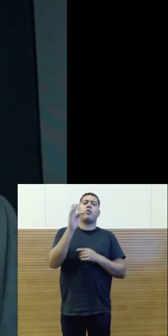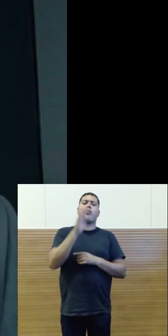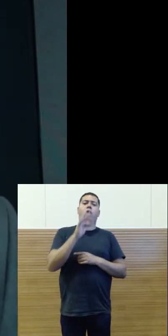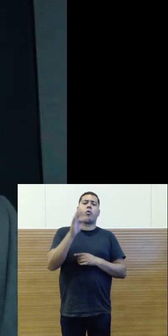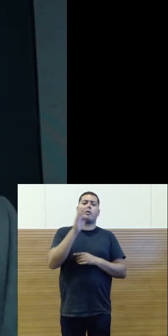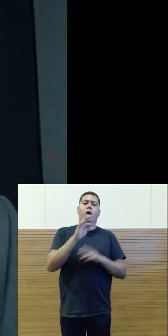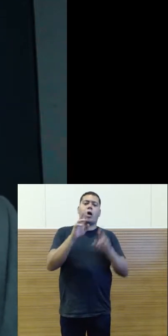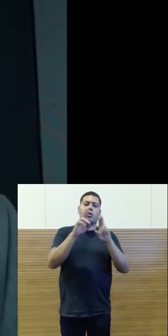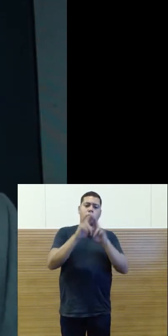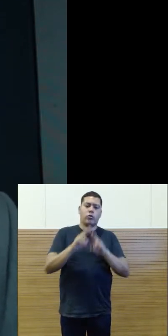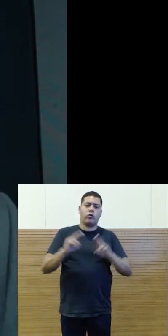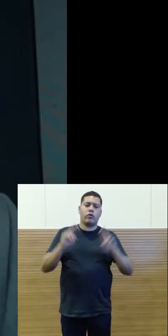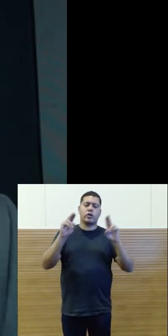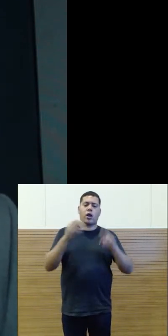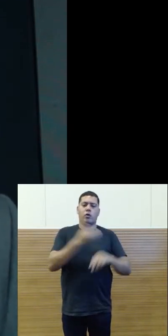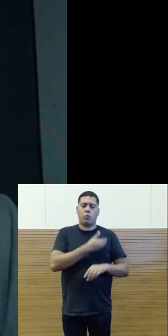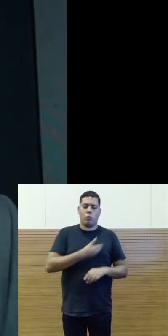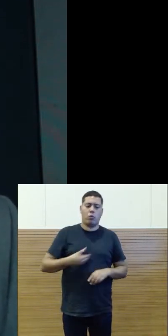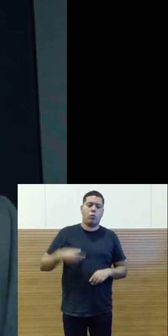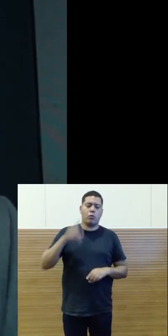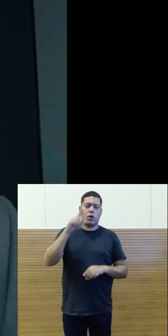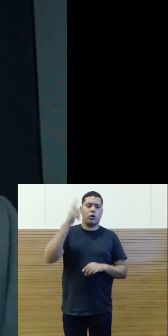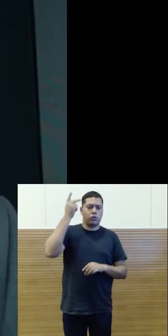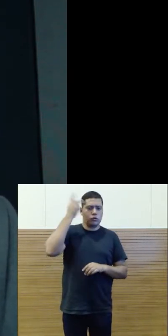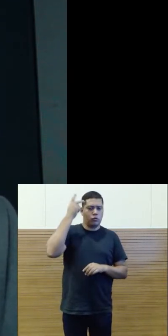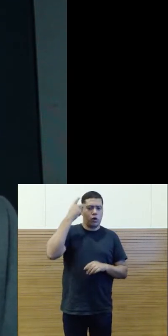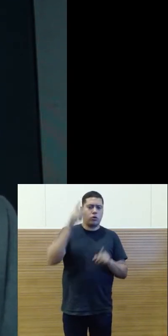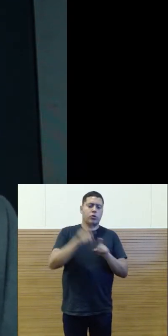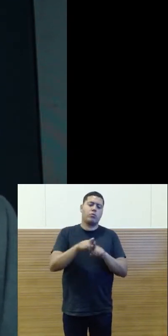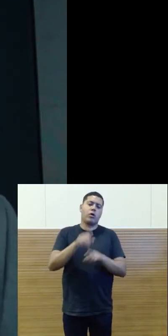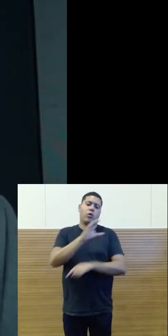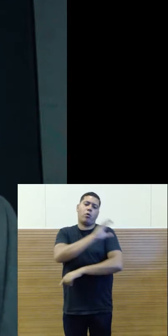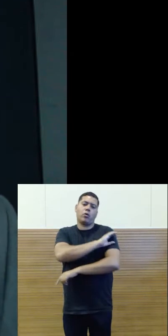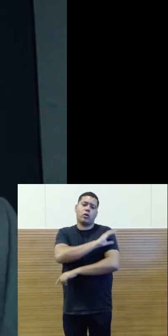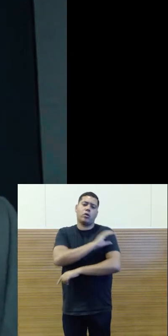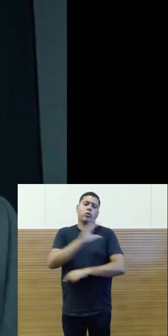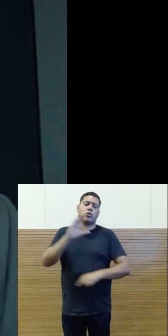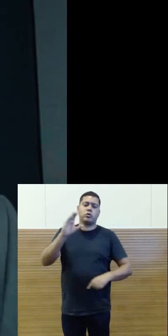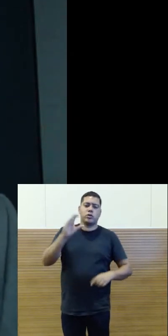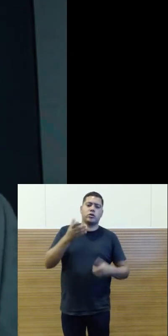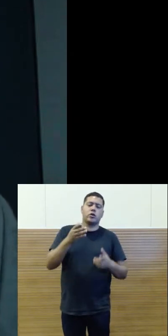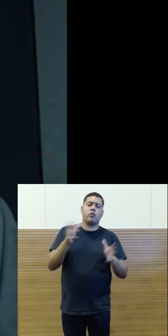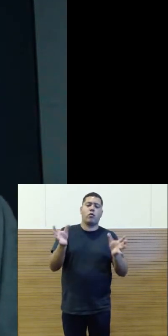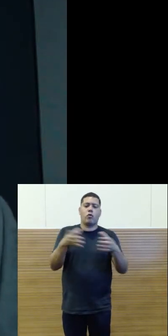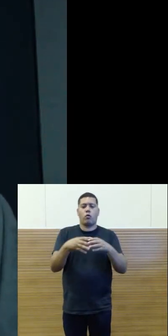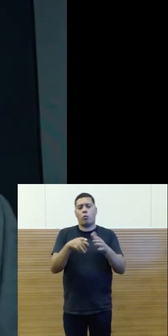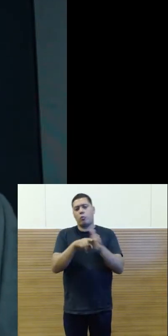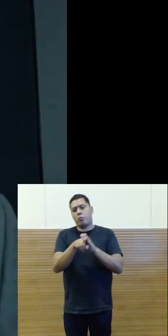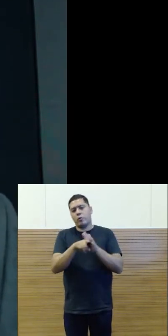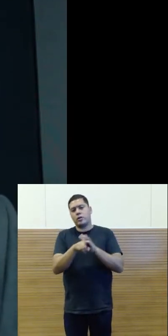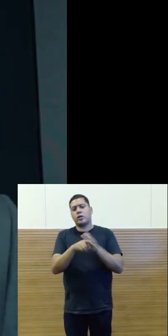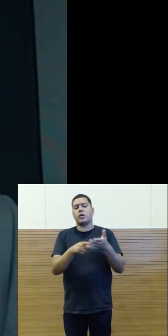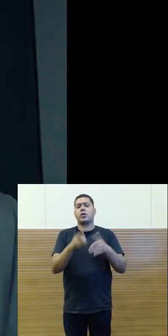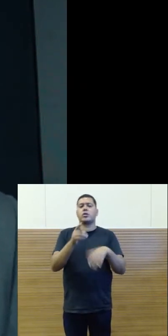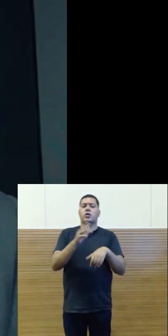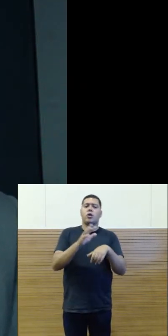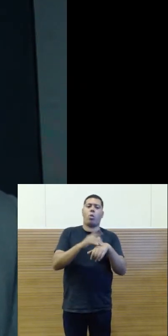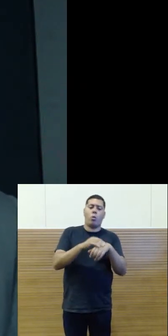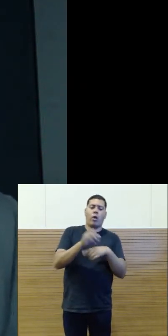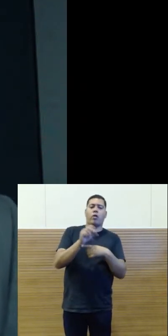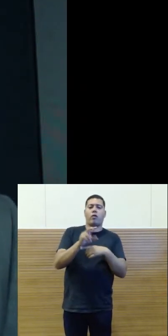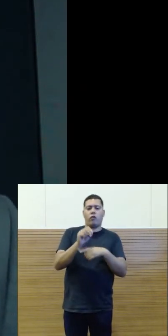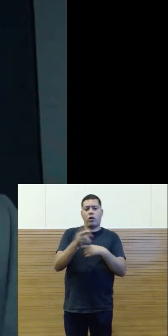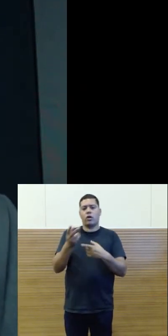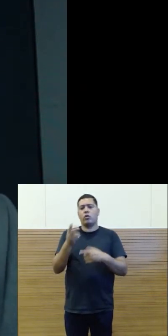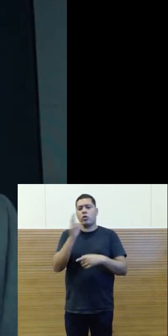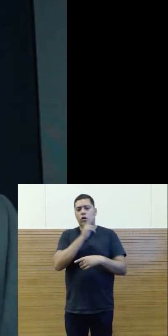of the Public Health School of the University of São Paulo, scientific coordinator of the Epidemiological Research